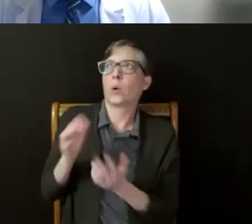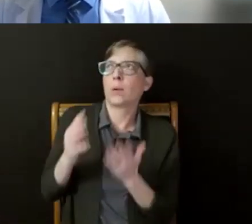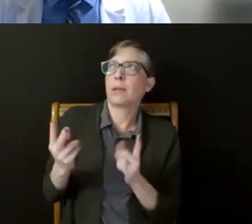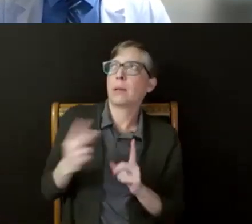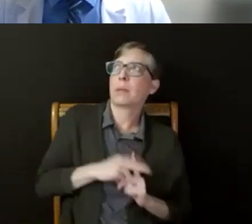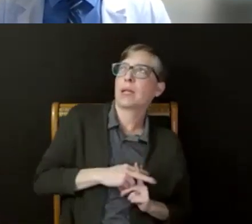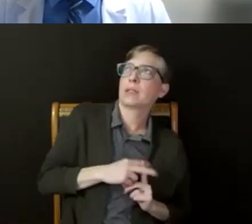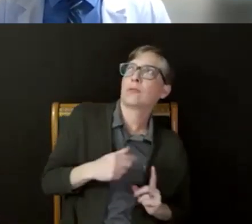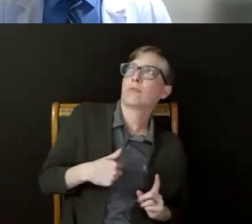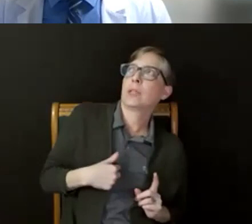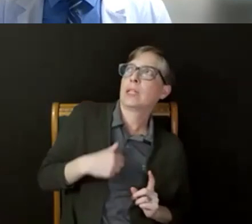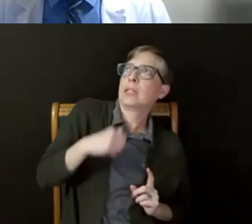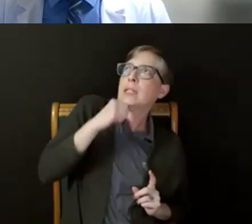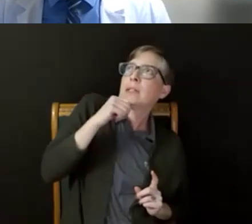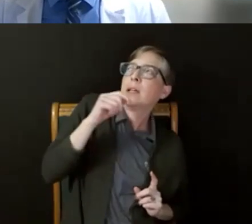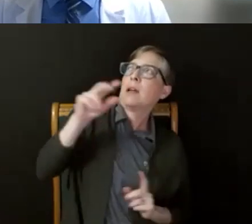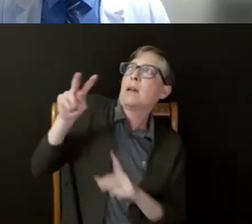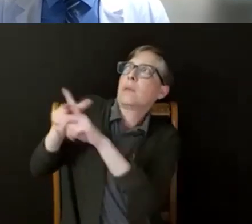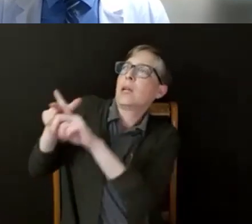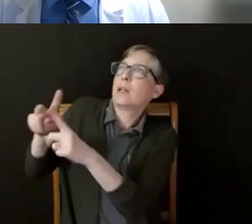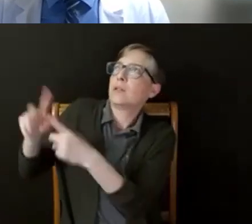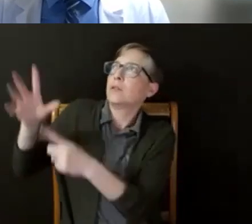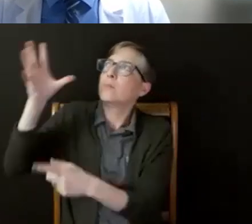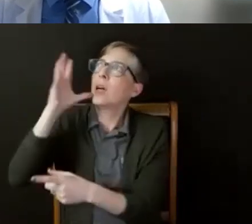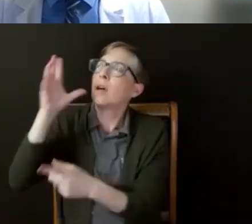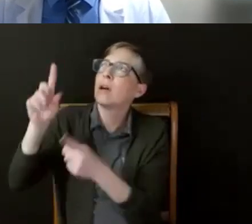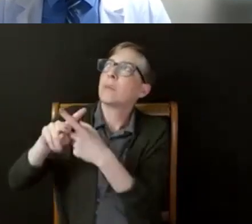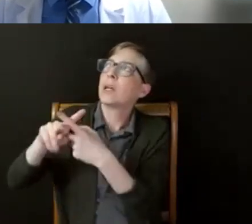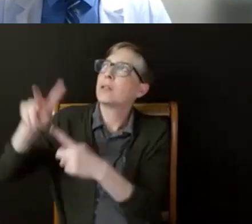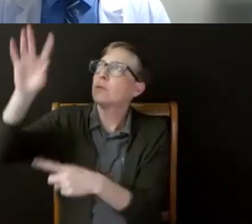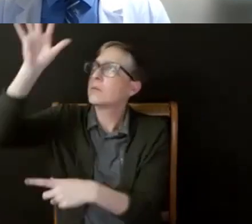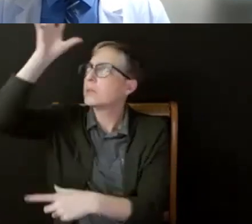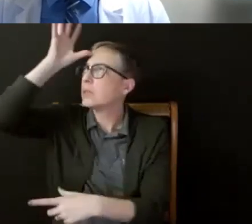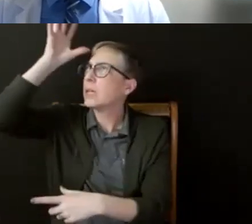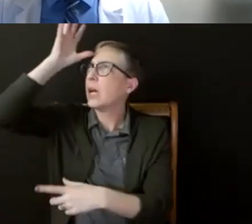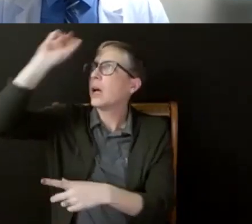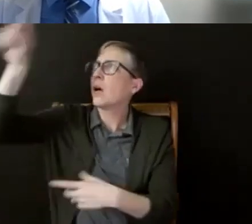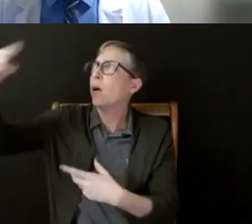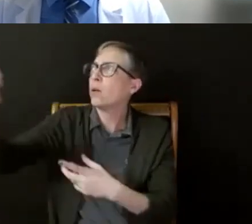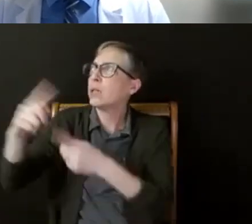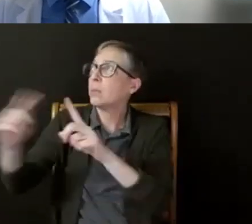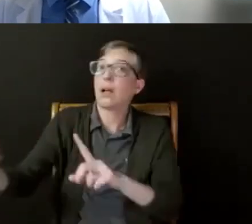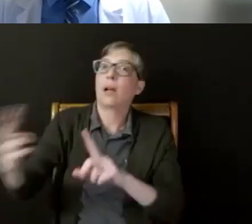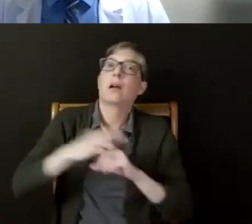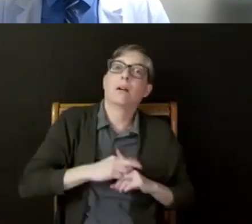There are things that end up being extended to the whole family. And the other part of that